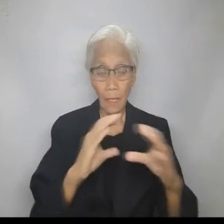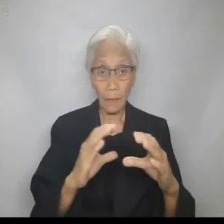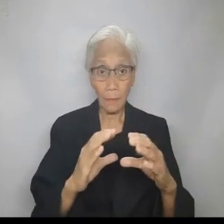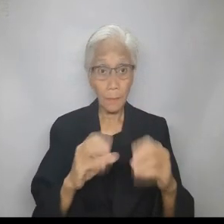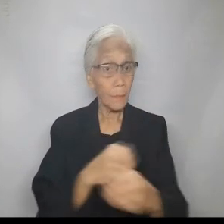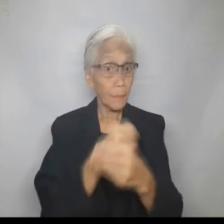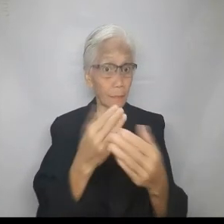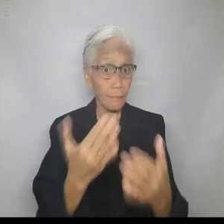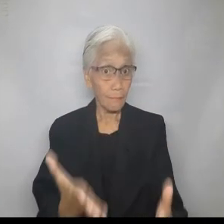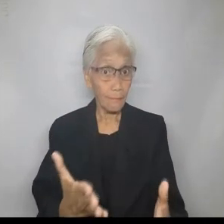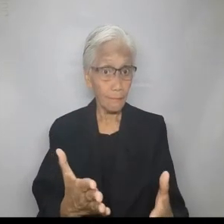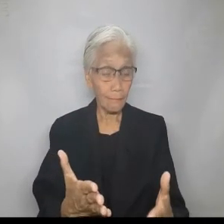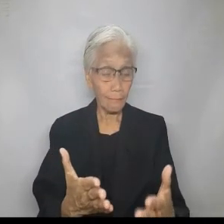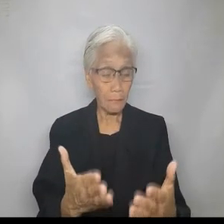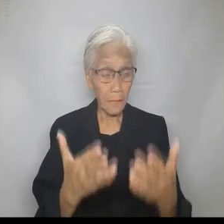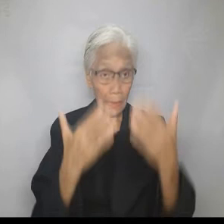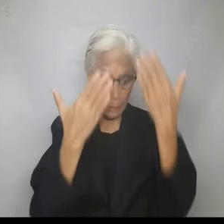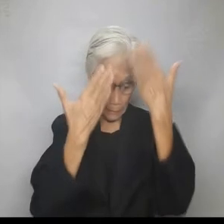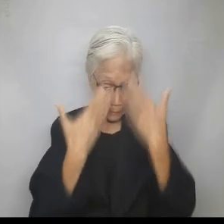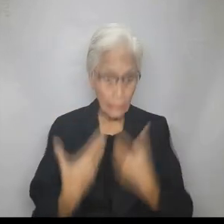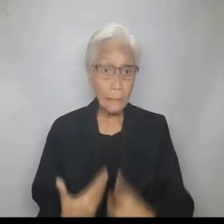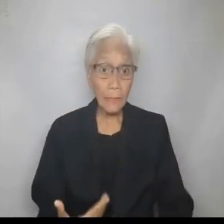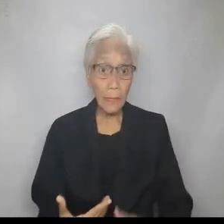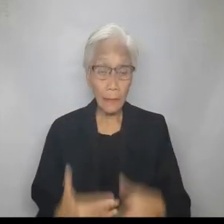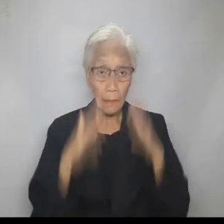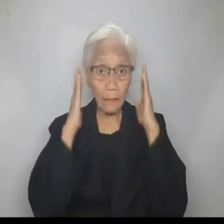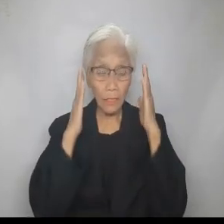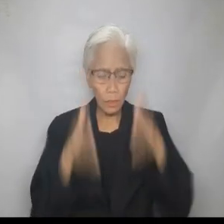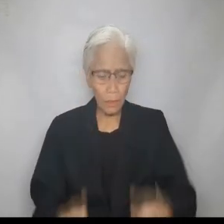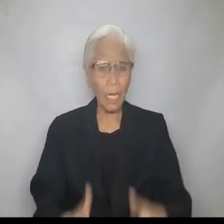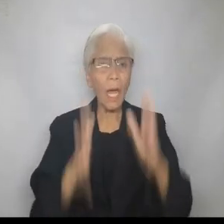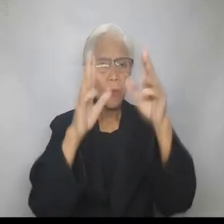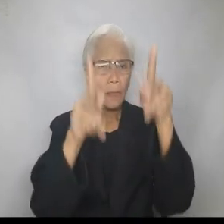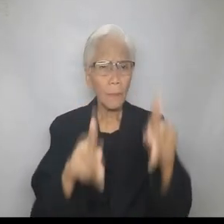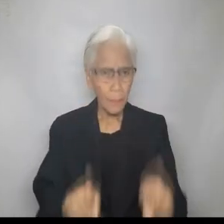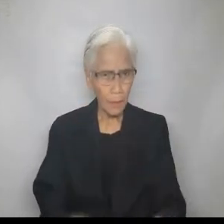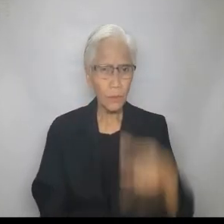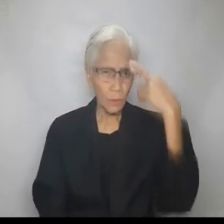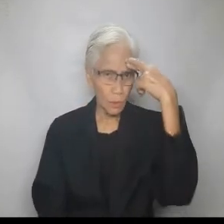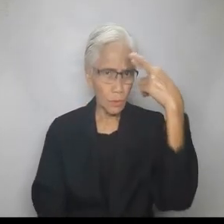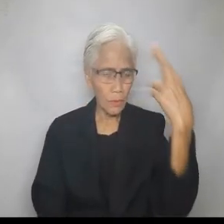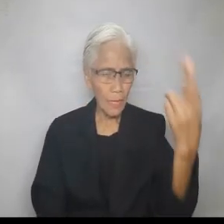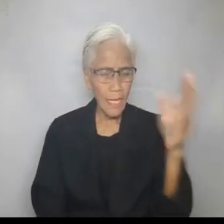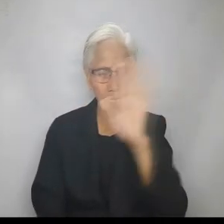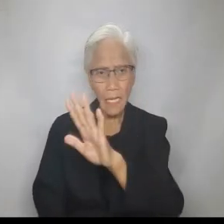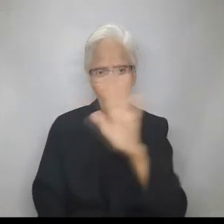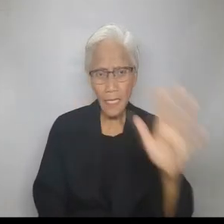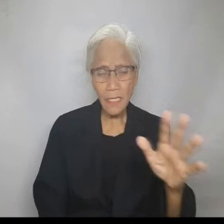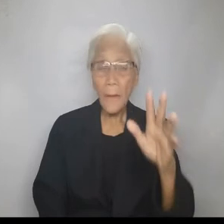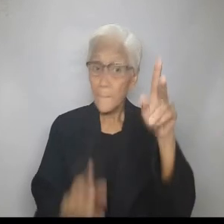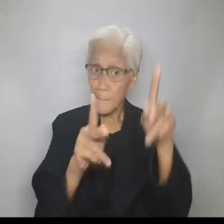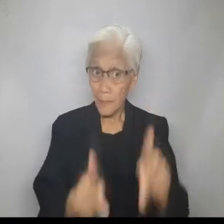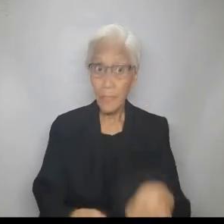communicate. Giving undivided attention to a person is therefore allowing the person to realize his